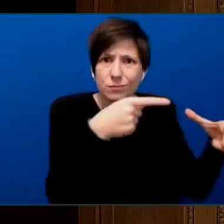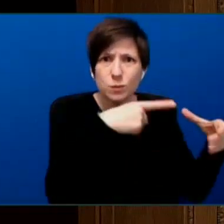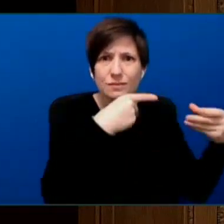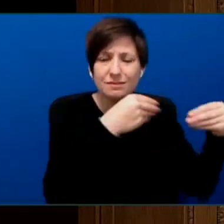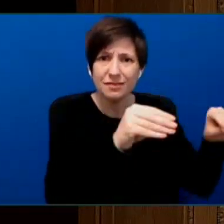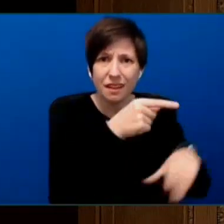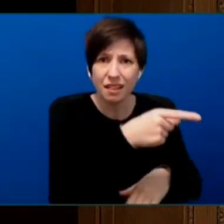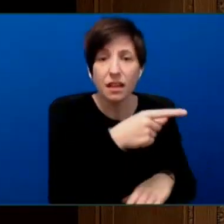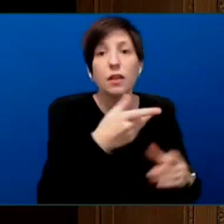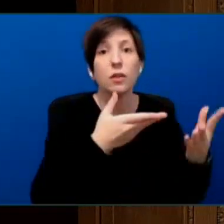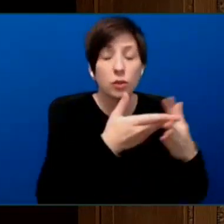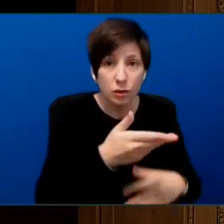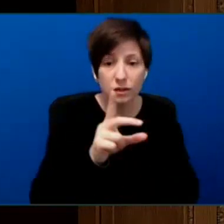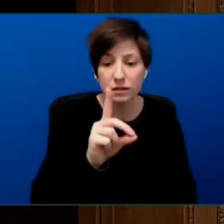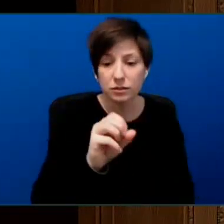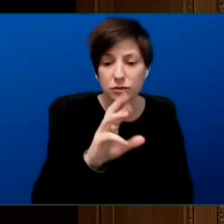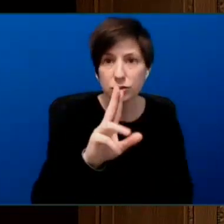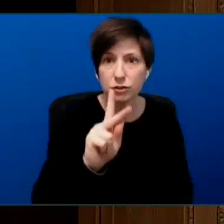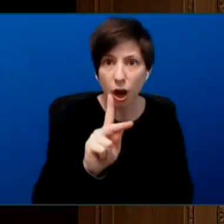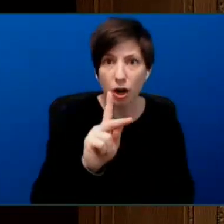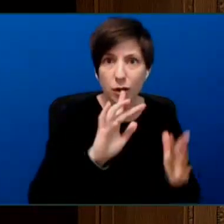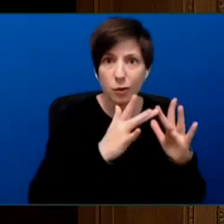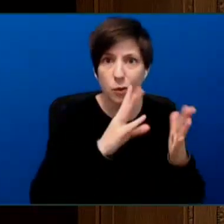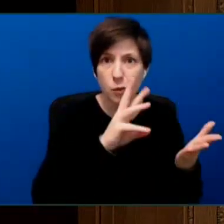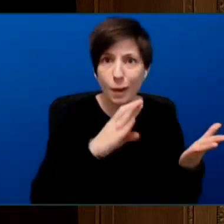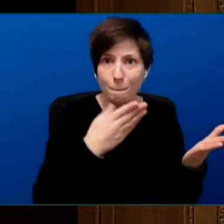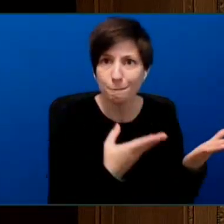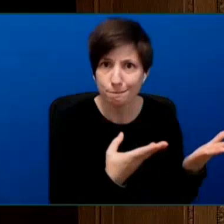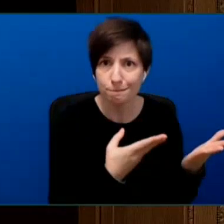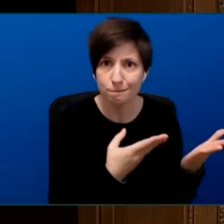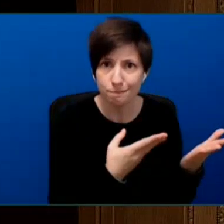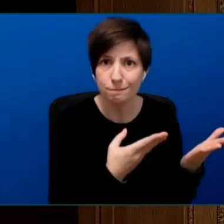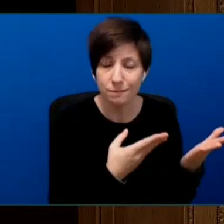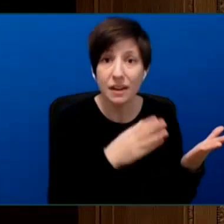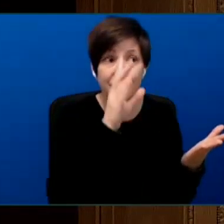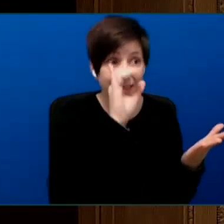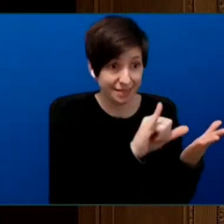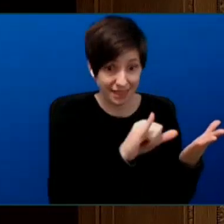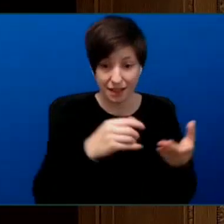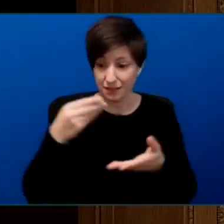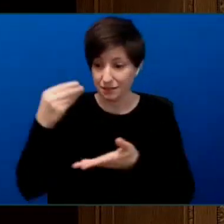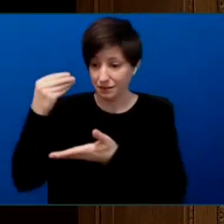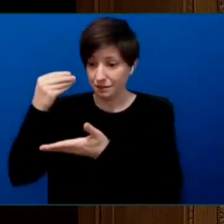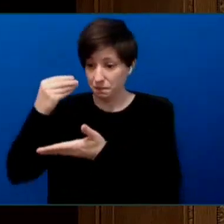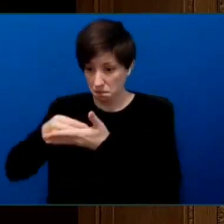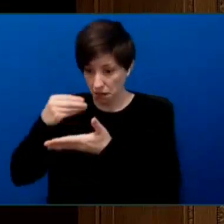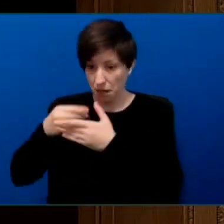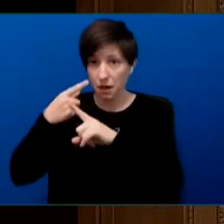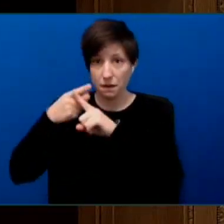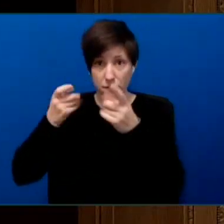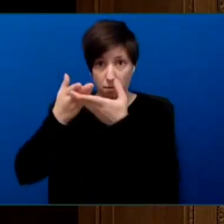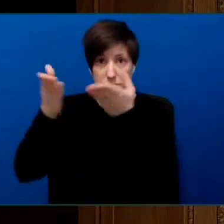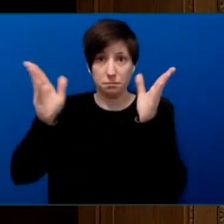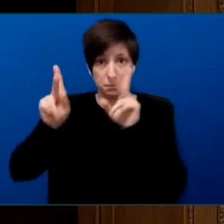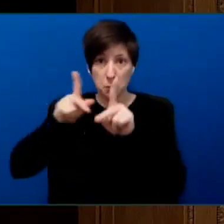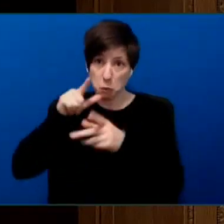That's taxpayer-funded drug trafficking by any definition, Mr. Speaker. Will the